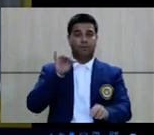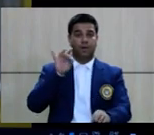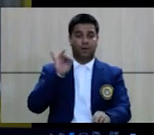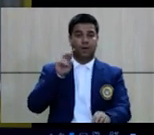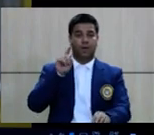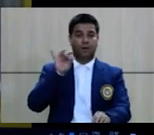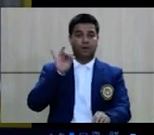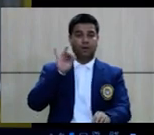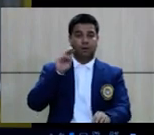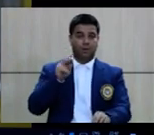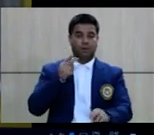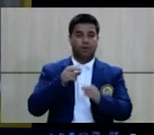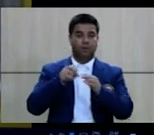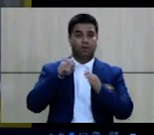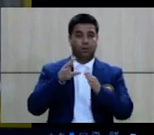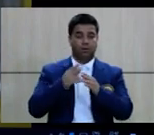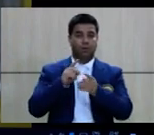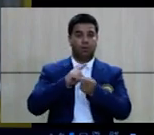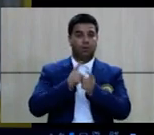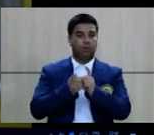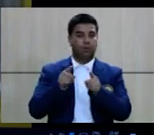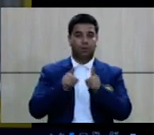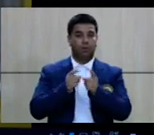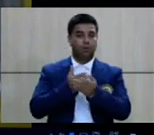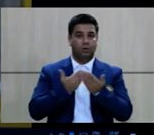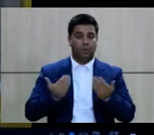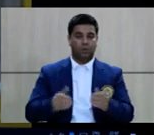klorid eritmasdan qo'yamiz. O'zgarish sodir bo'lmadi.